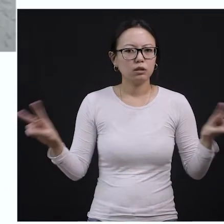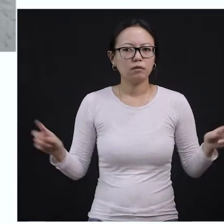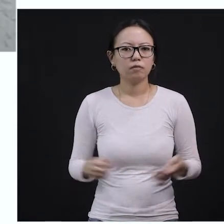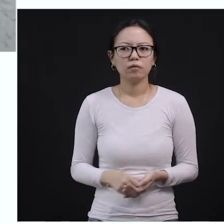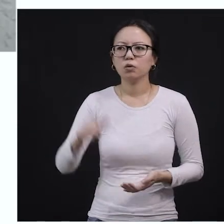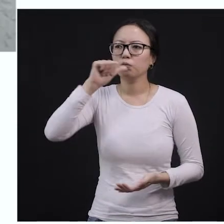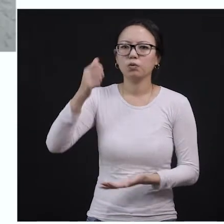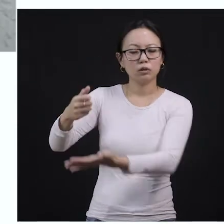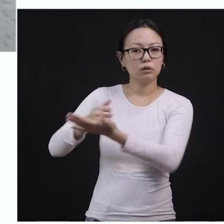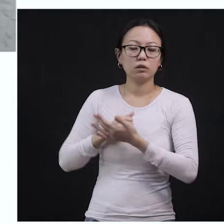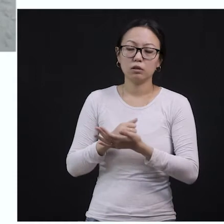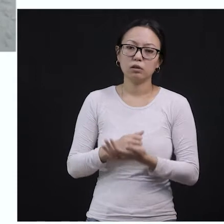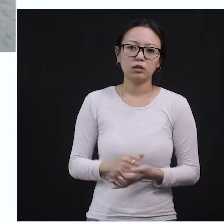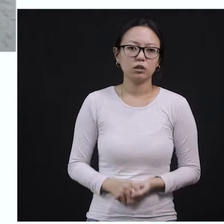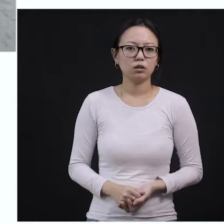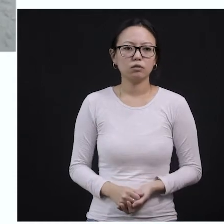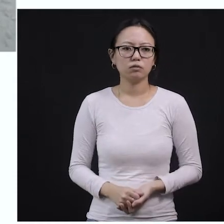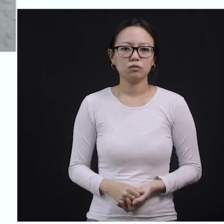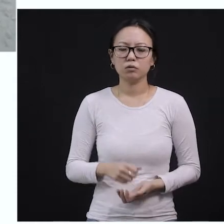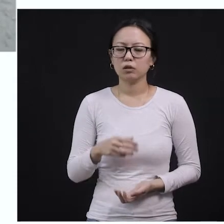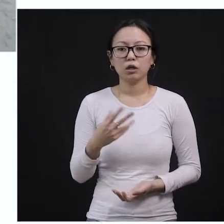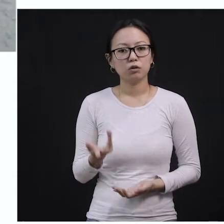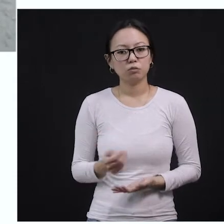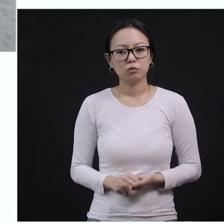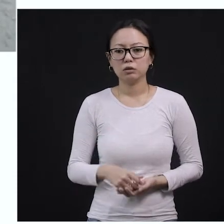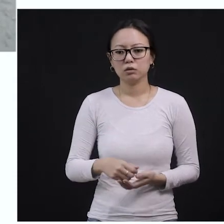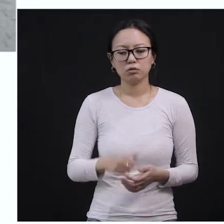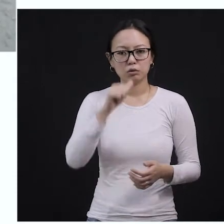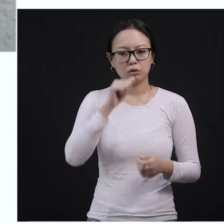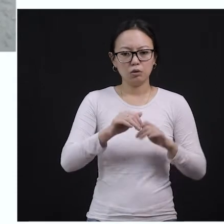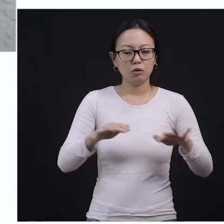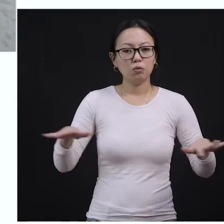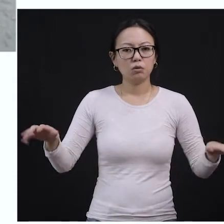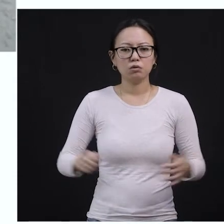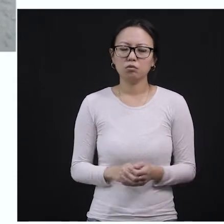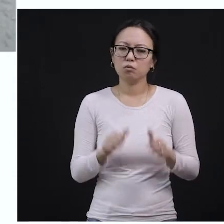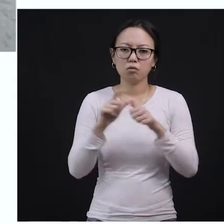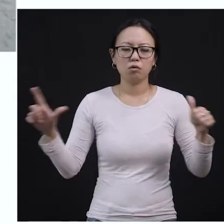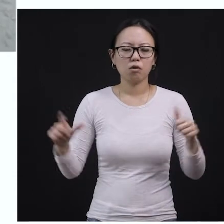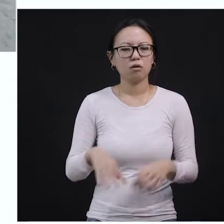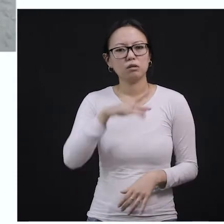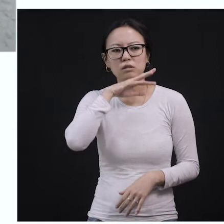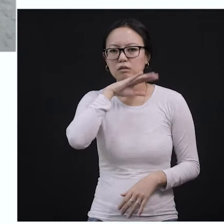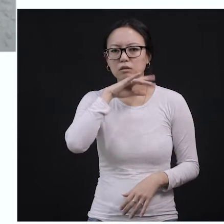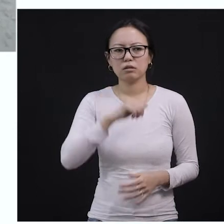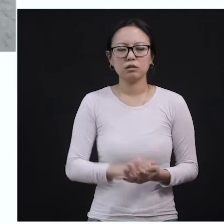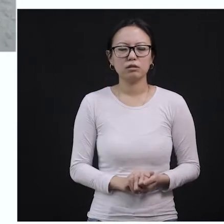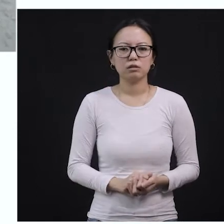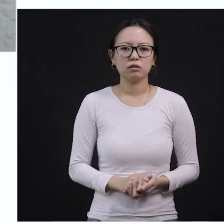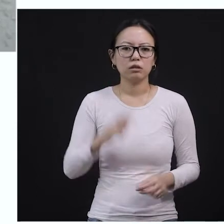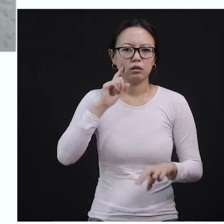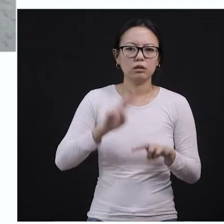the people to drink their water, okay, because it has become purely polluted and contaminated. So if